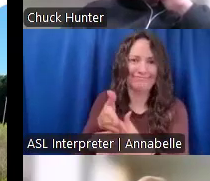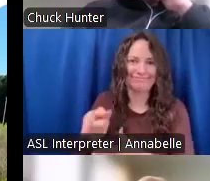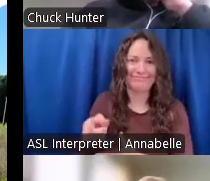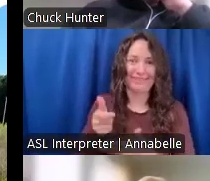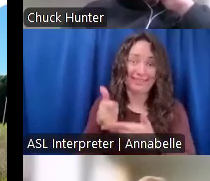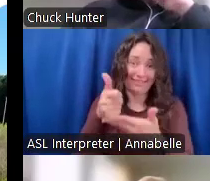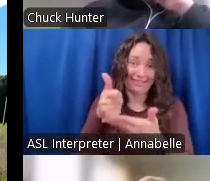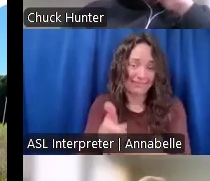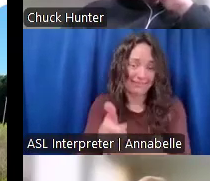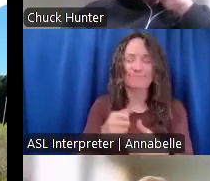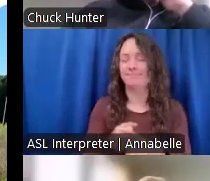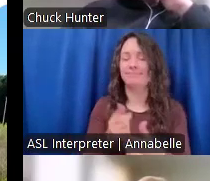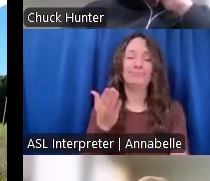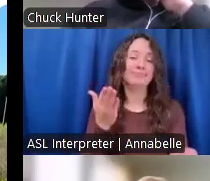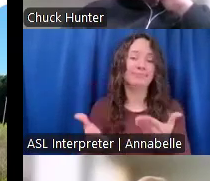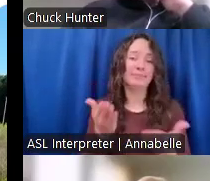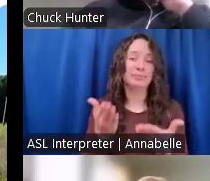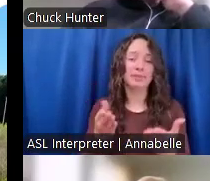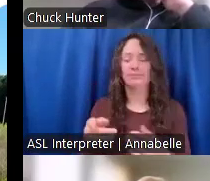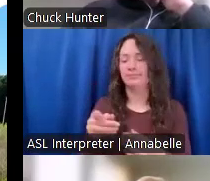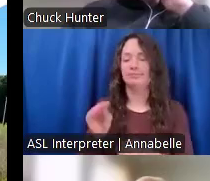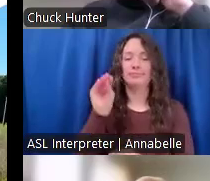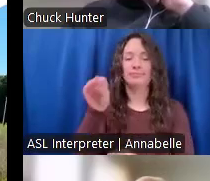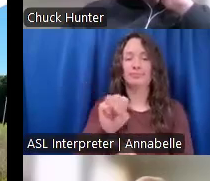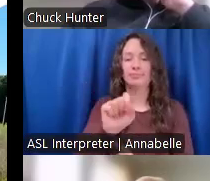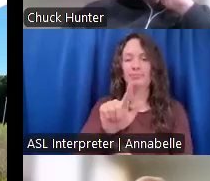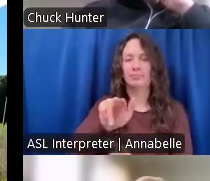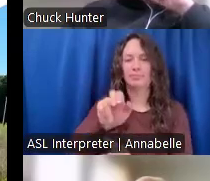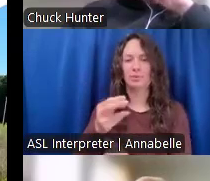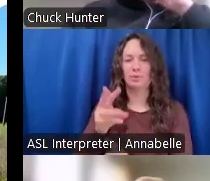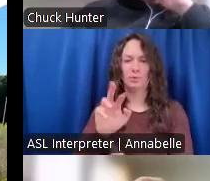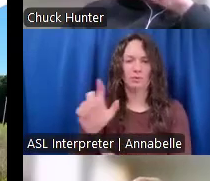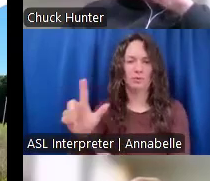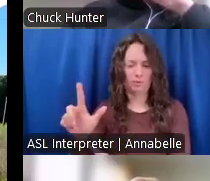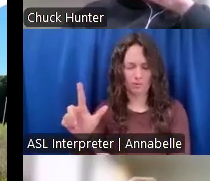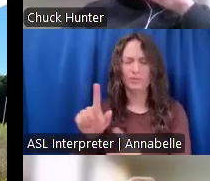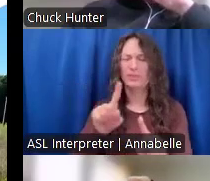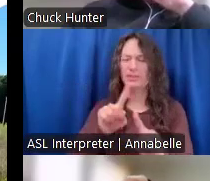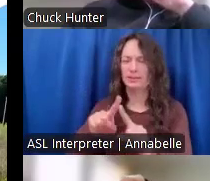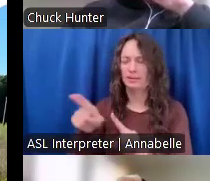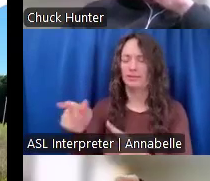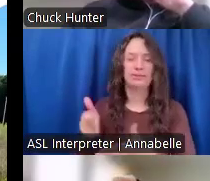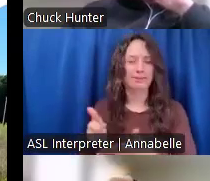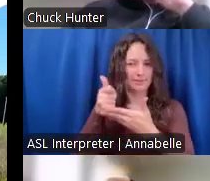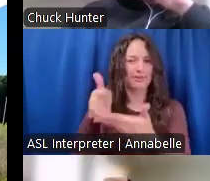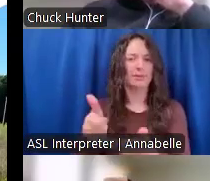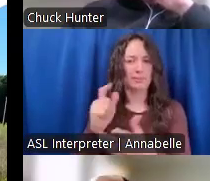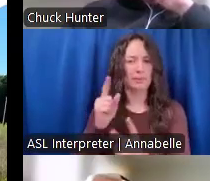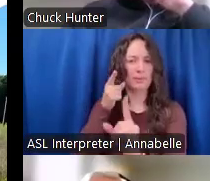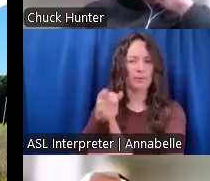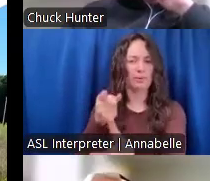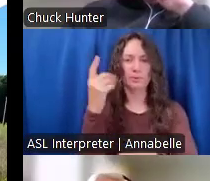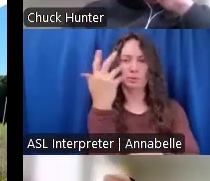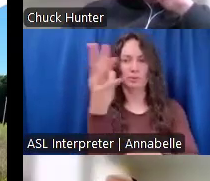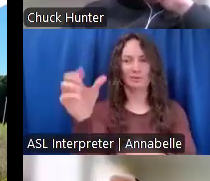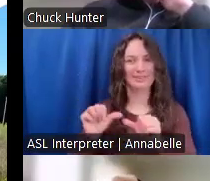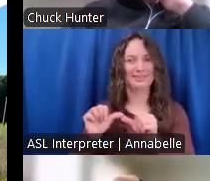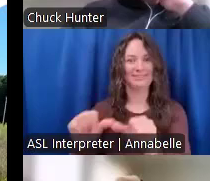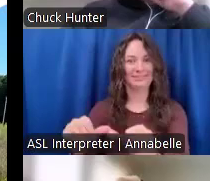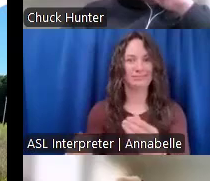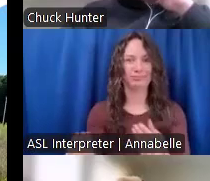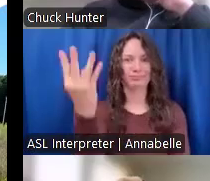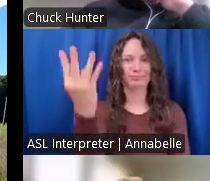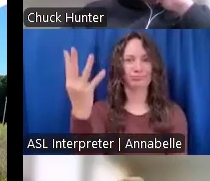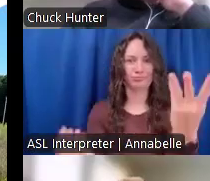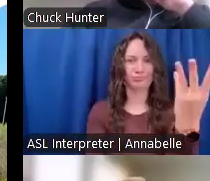like, slash walls or other things that require pretty significant effort to try to keep trees growing on the ground. But more often than